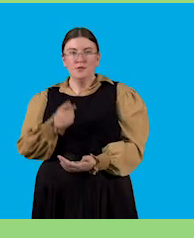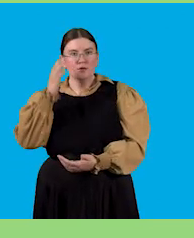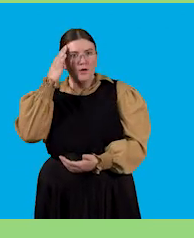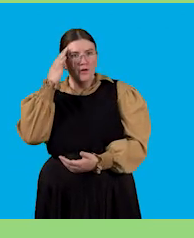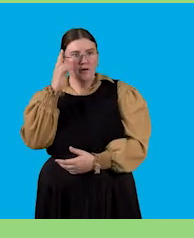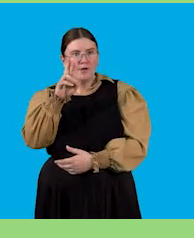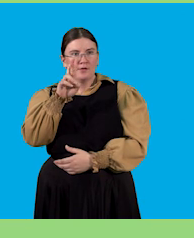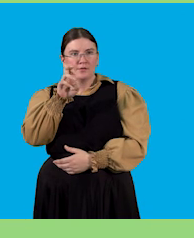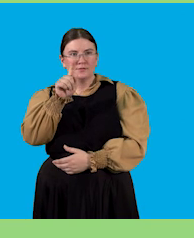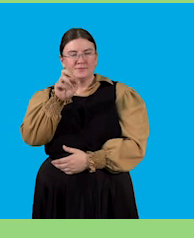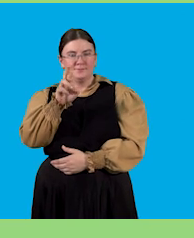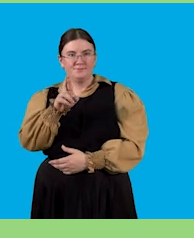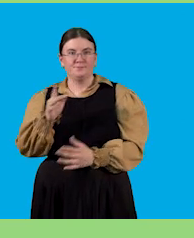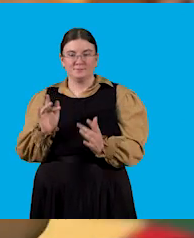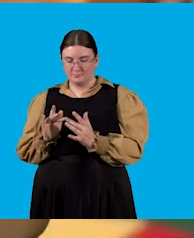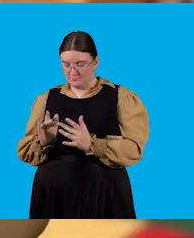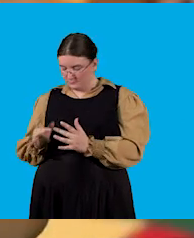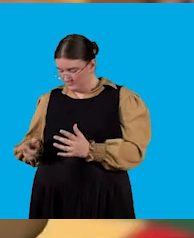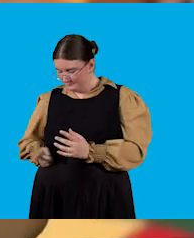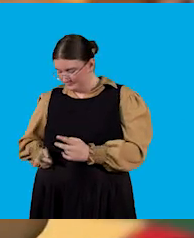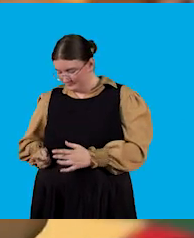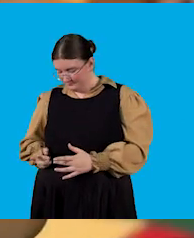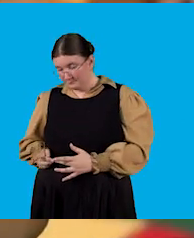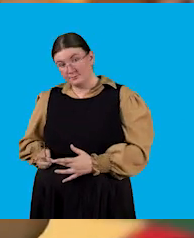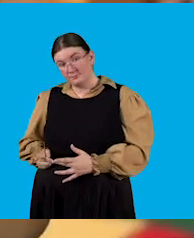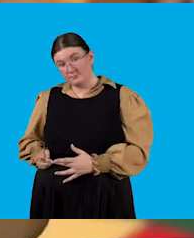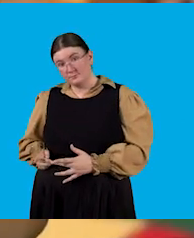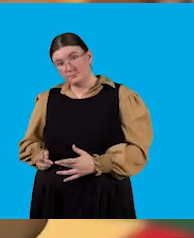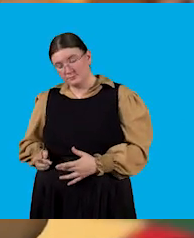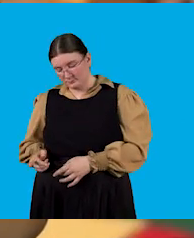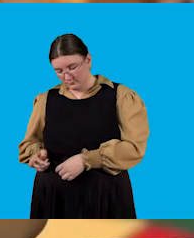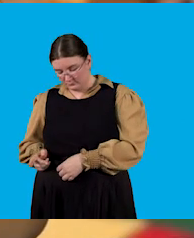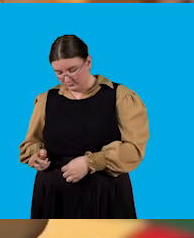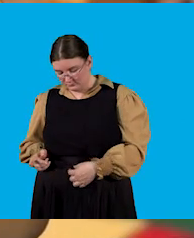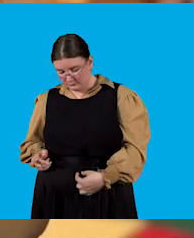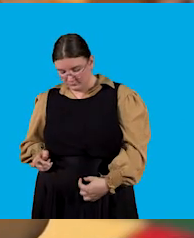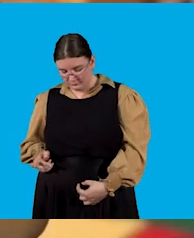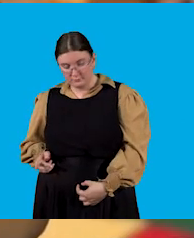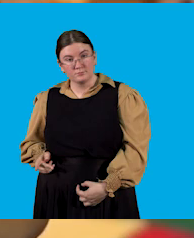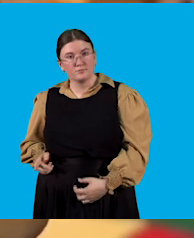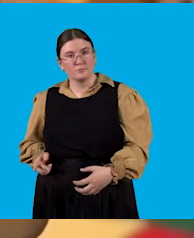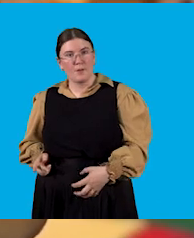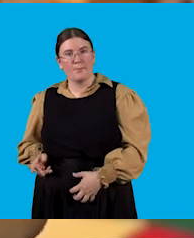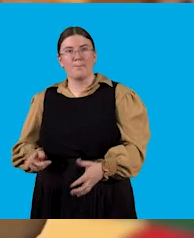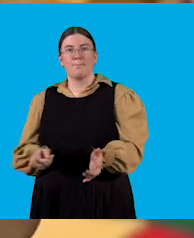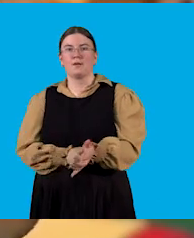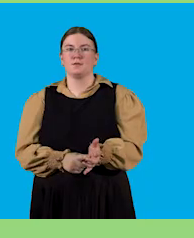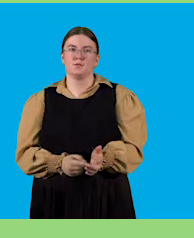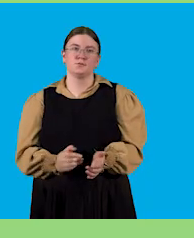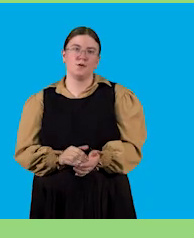ureter is connected to the kidney, to each of the kidneys, and leads to the bladder.